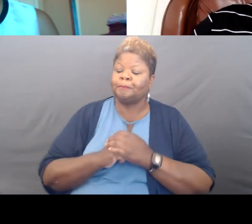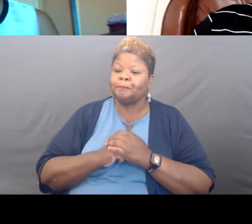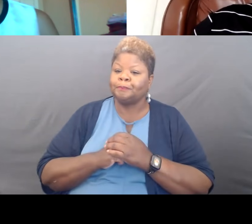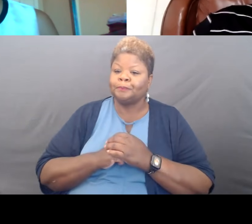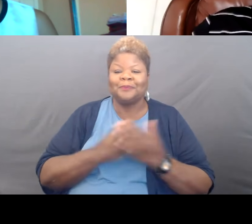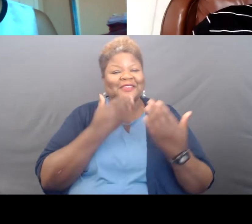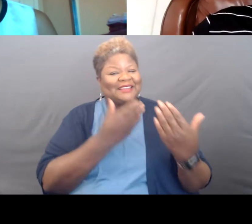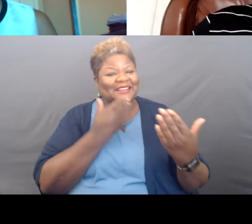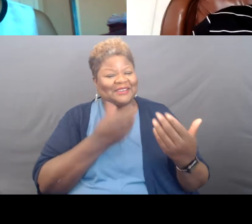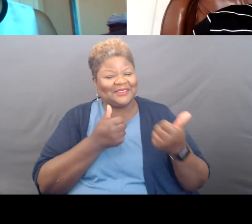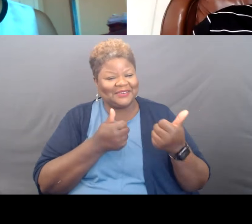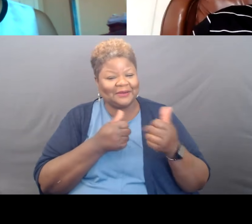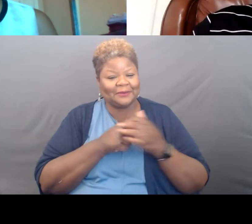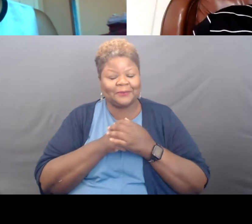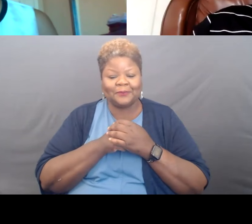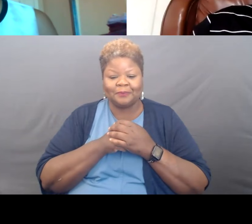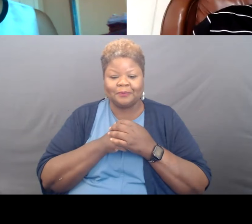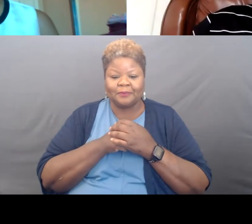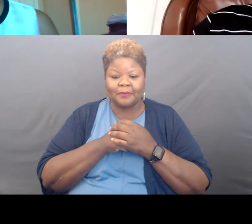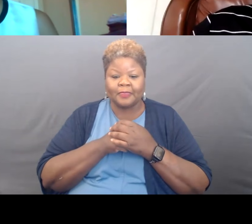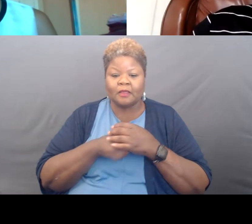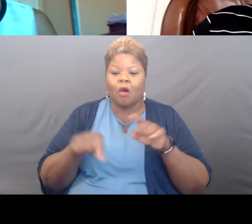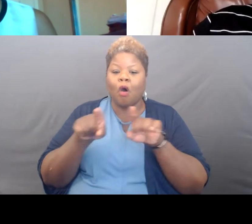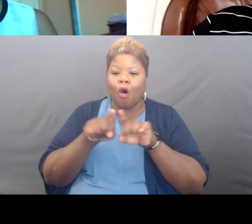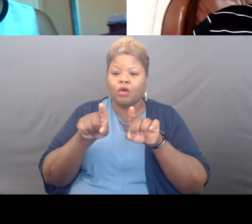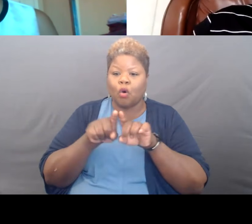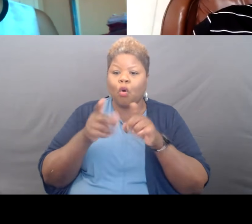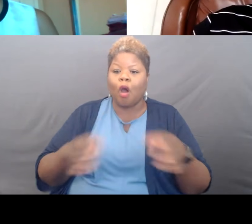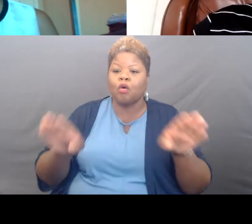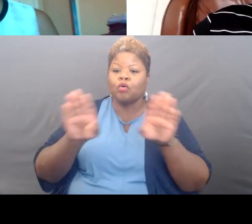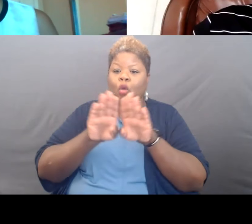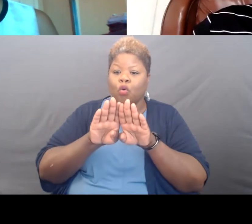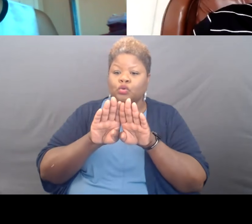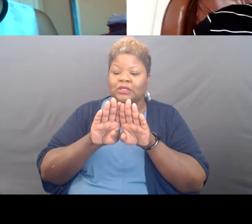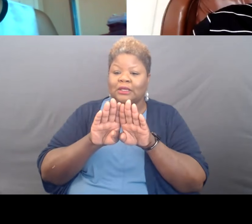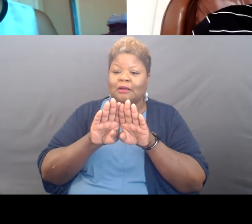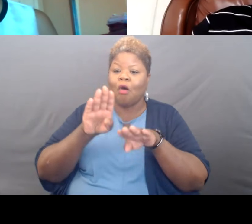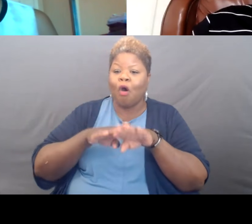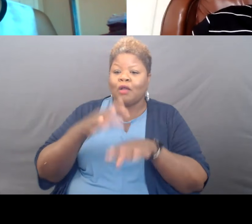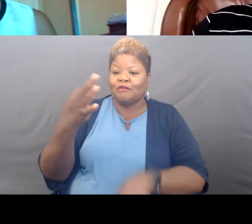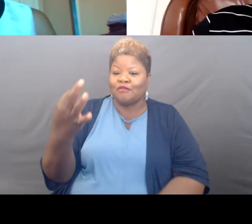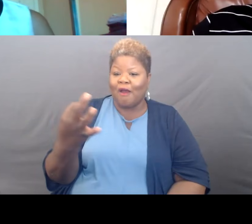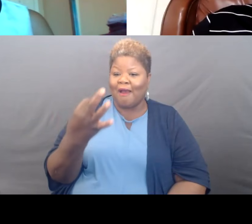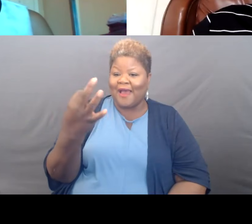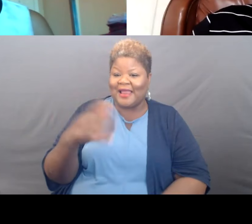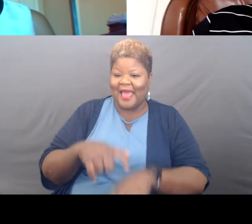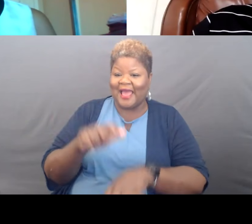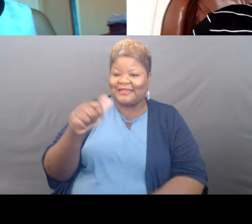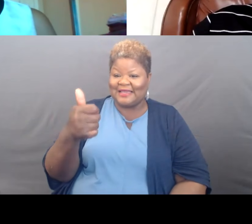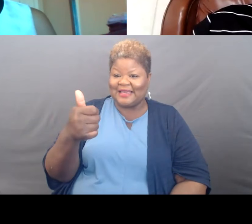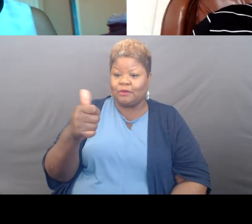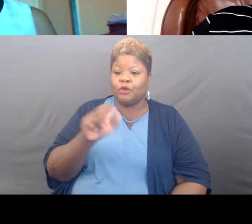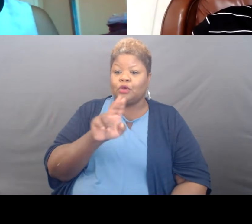Great, thank you. And we also have our closing session on Friday at 10 with